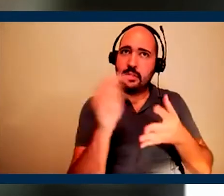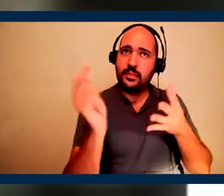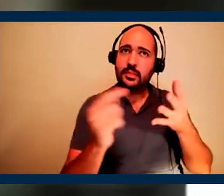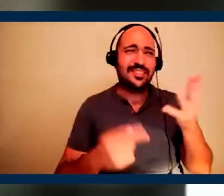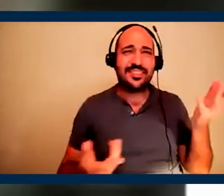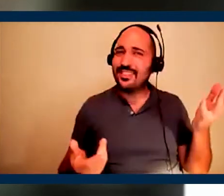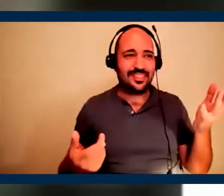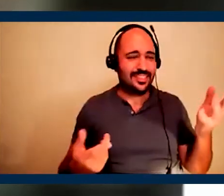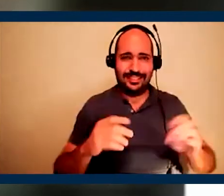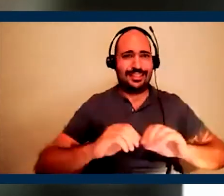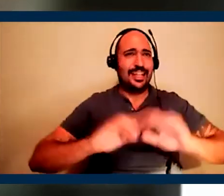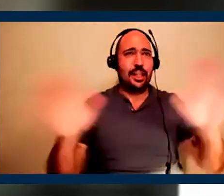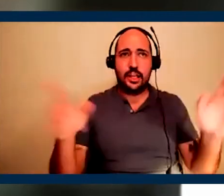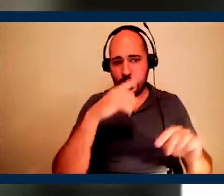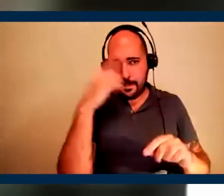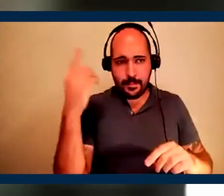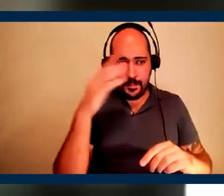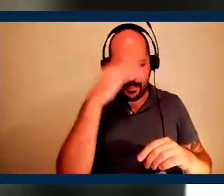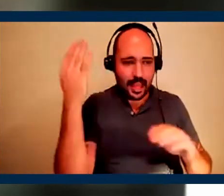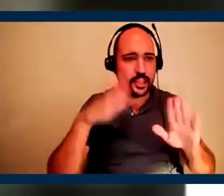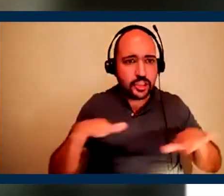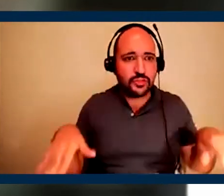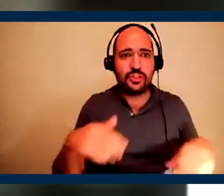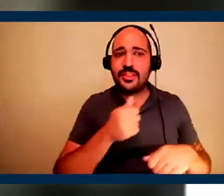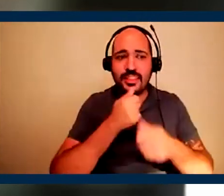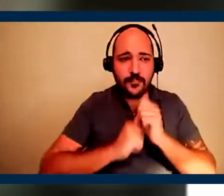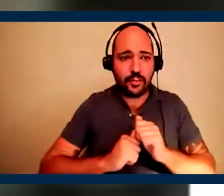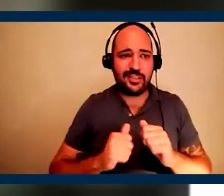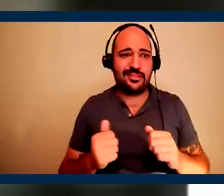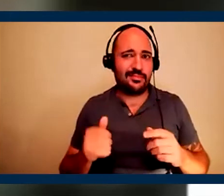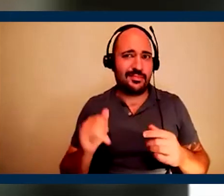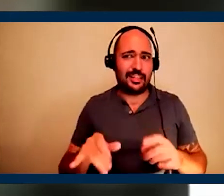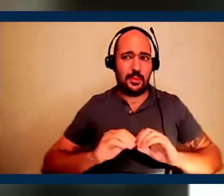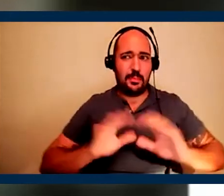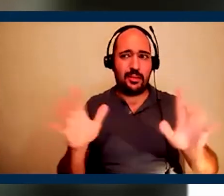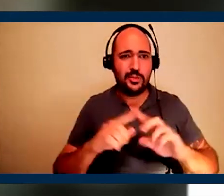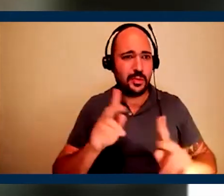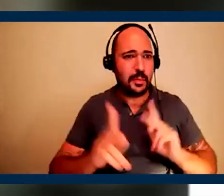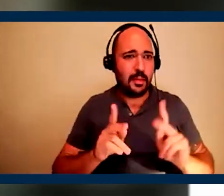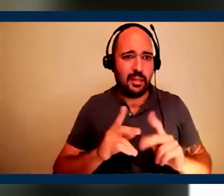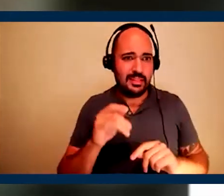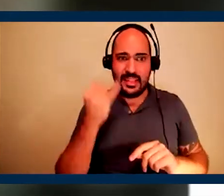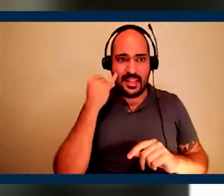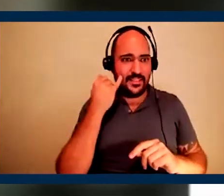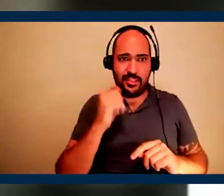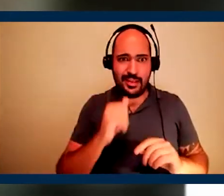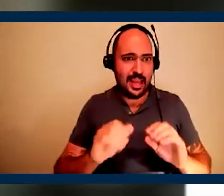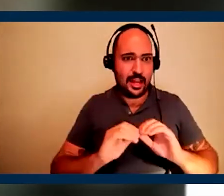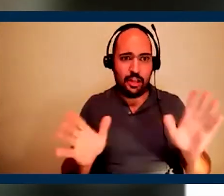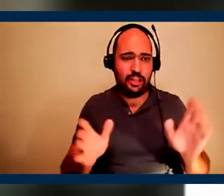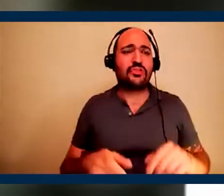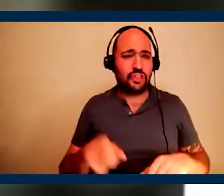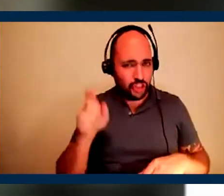are suffering. And so those things are apparent to people. And if they're not apparent, they should be. With